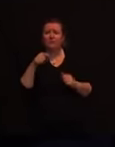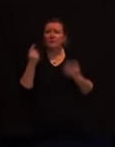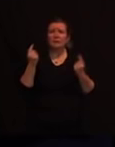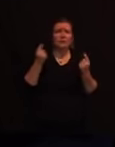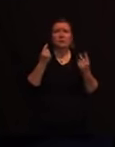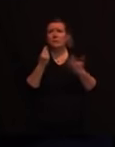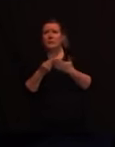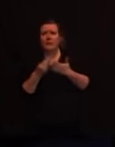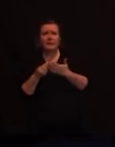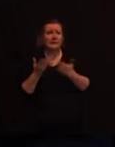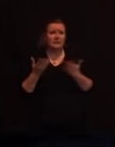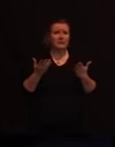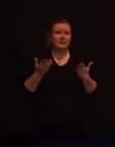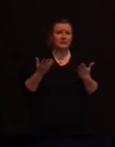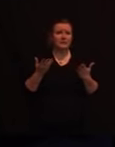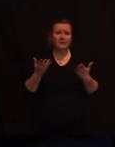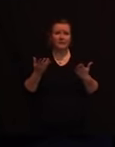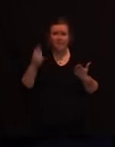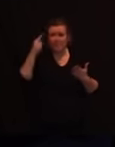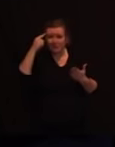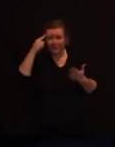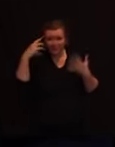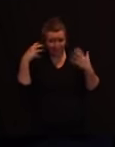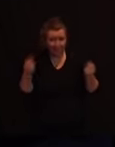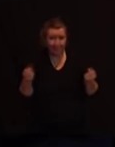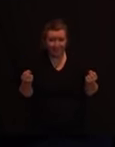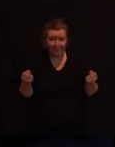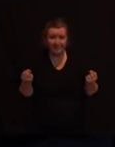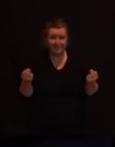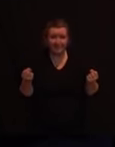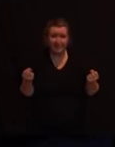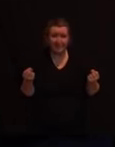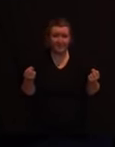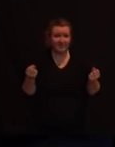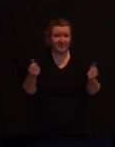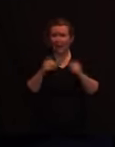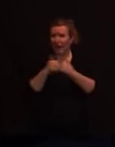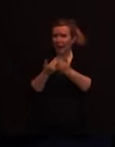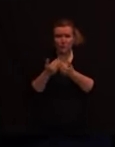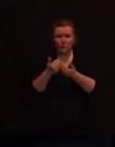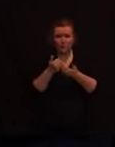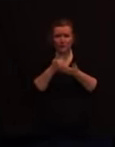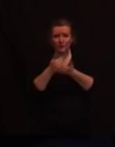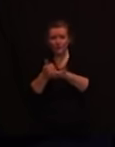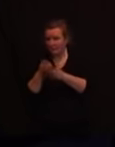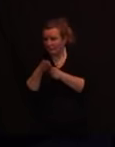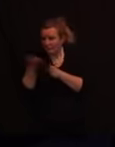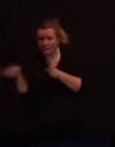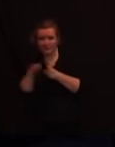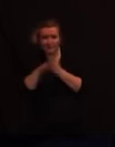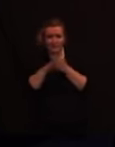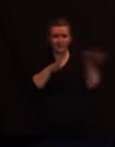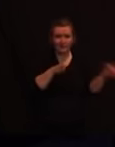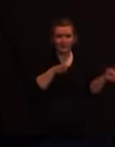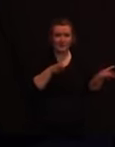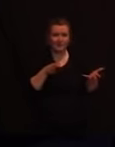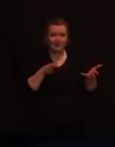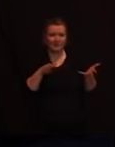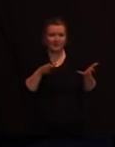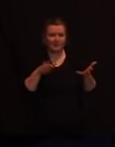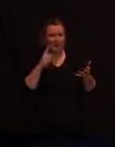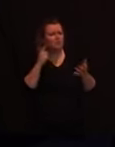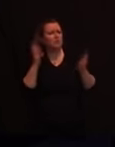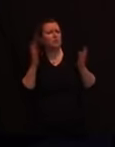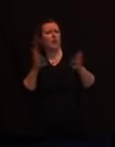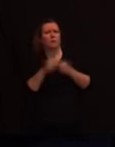own mental health, thinking about what it is that we can look out for each other and our neighbors, I talk to people who are down on their last dime